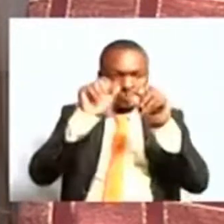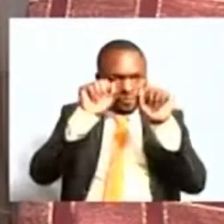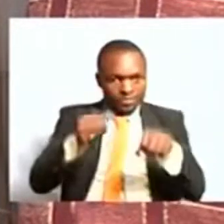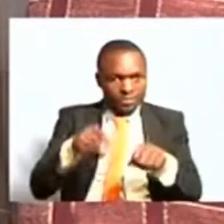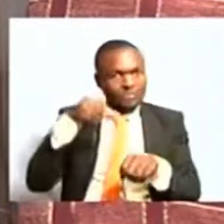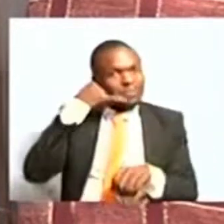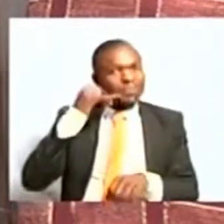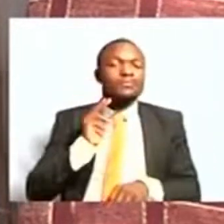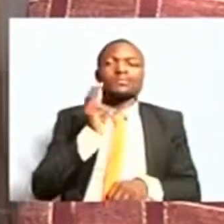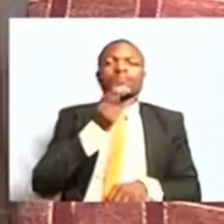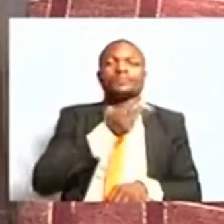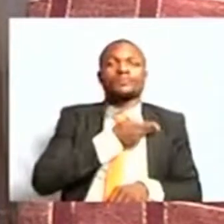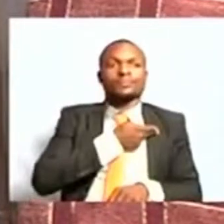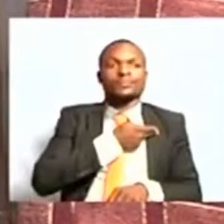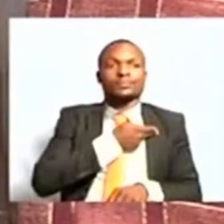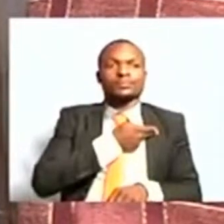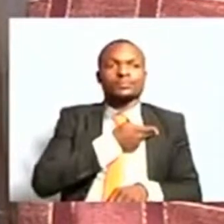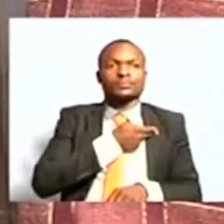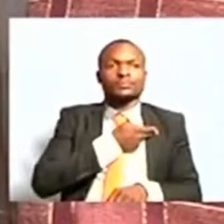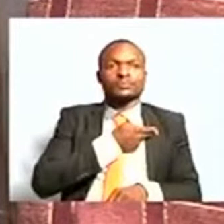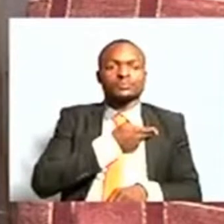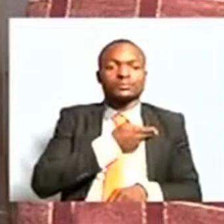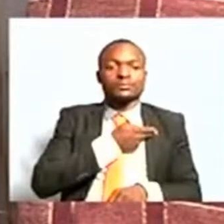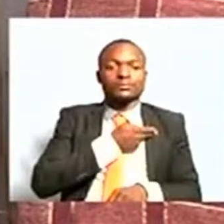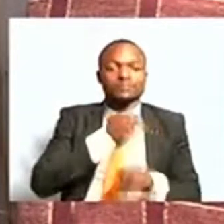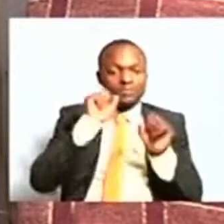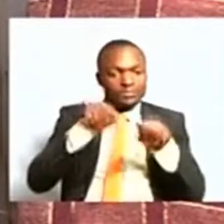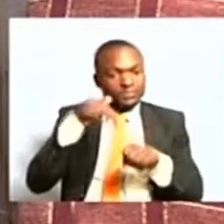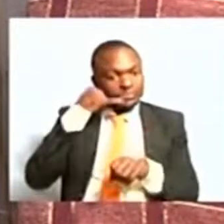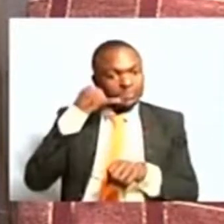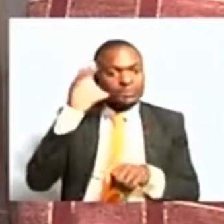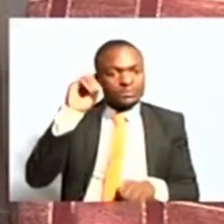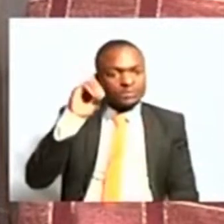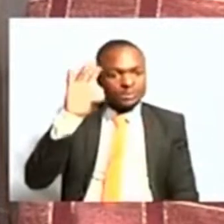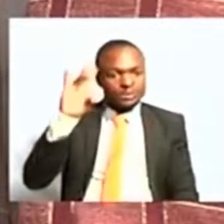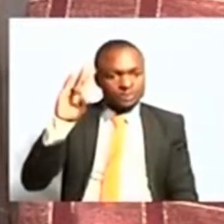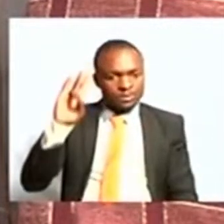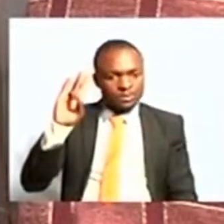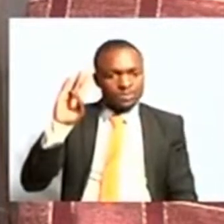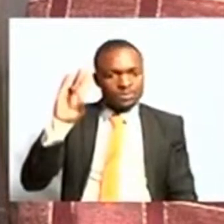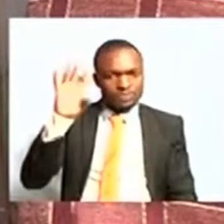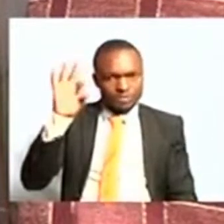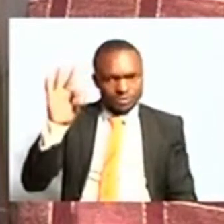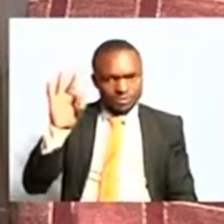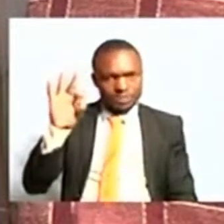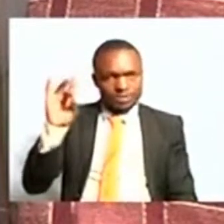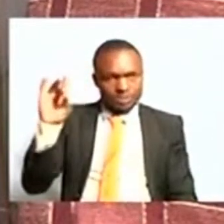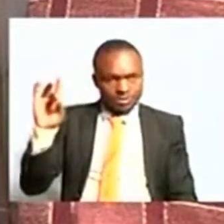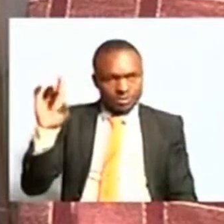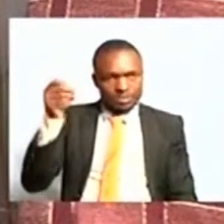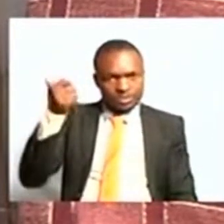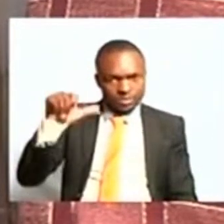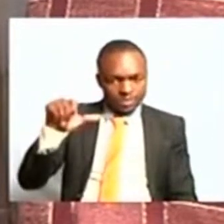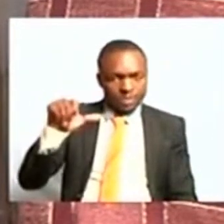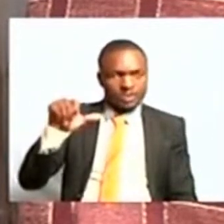call us and confirm with us. They can call us on 0954 28 10